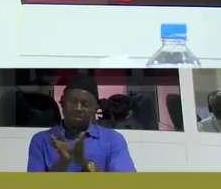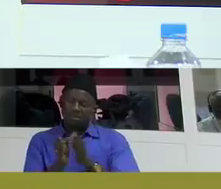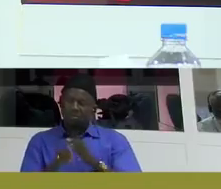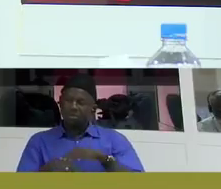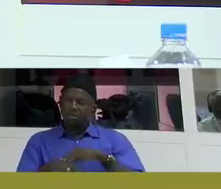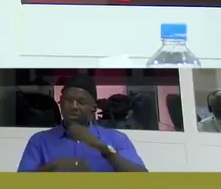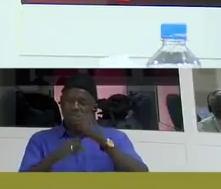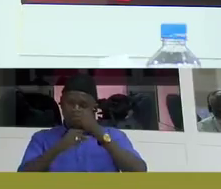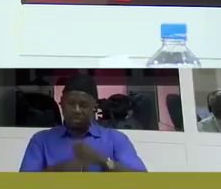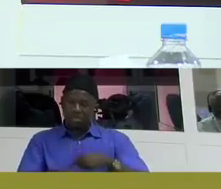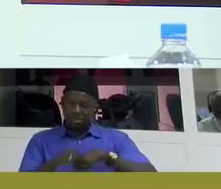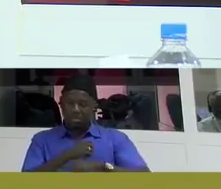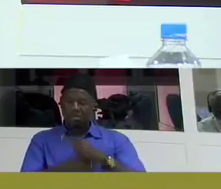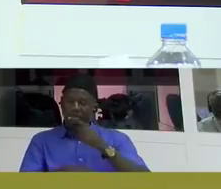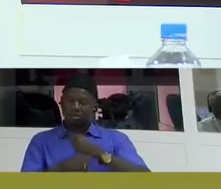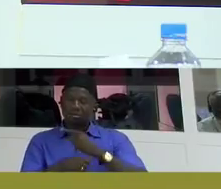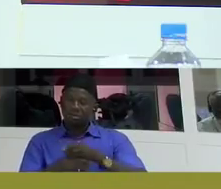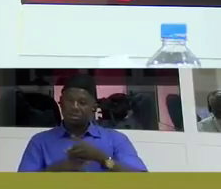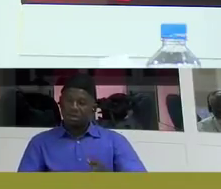here